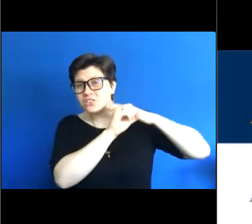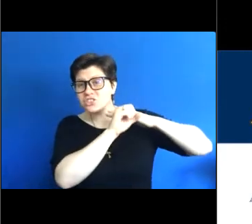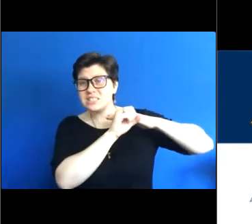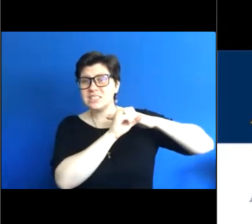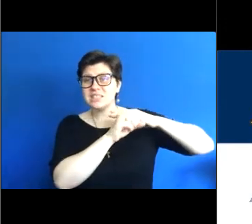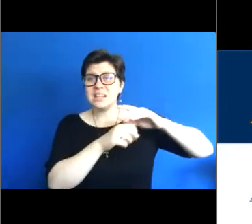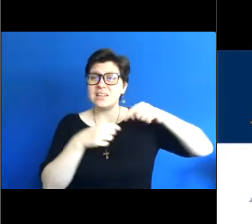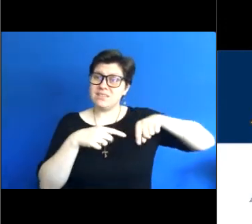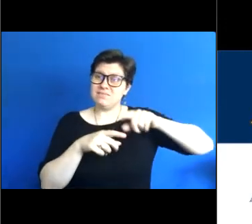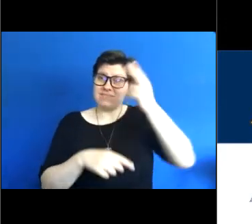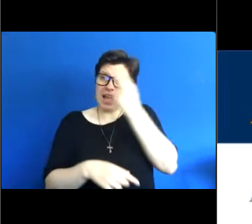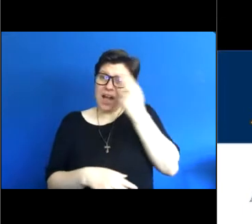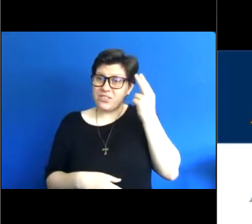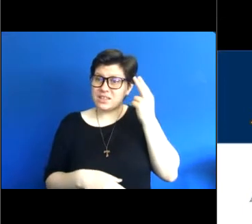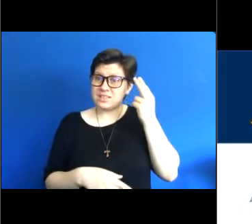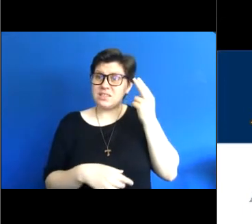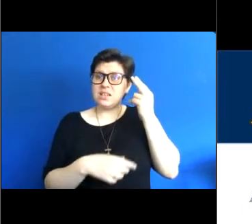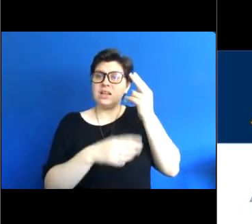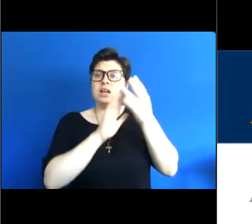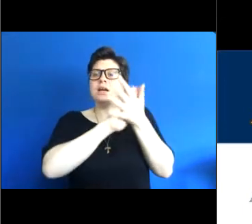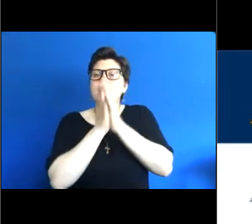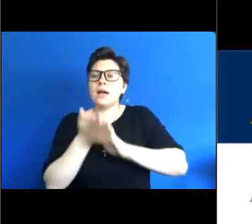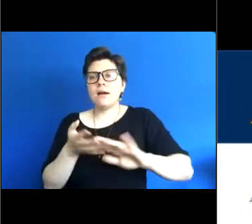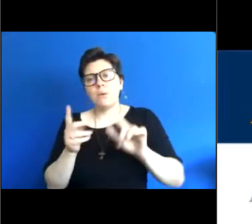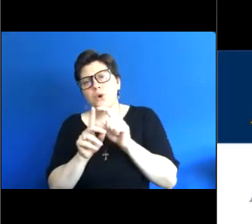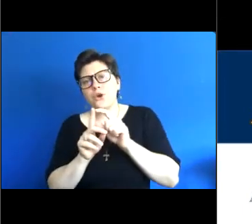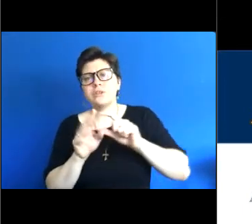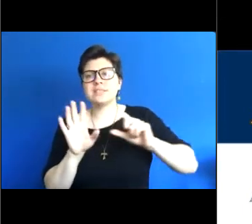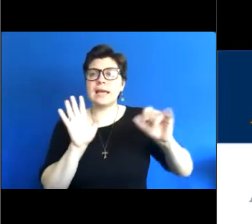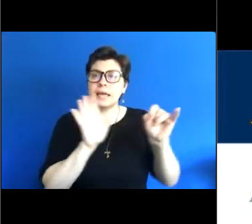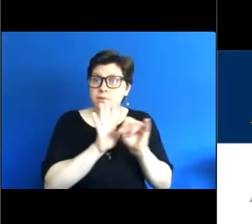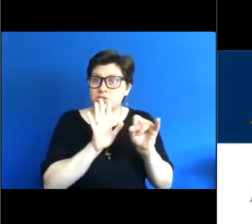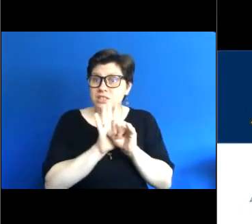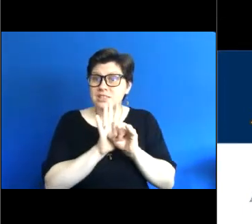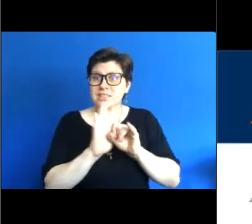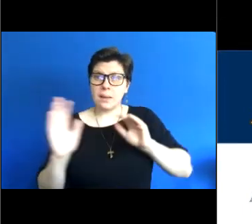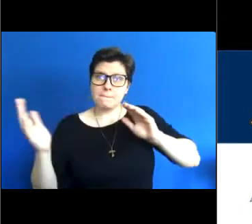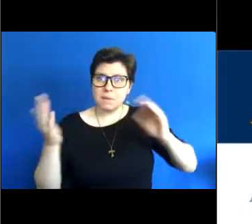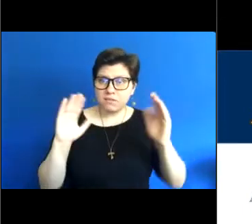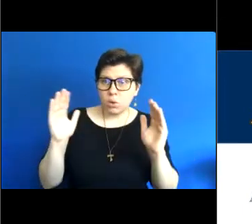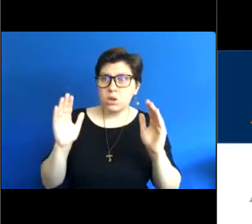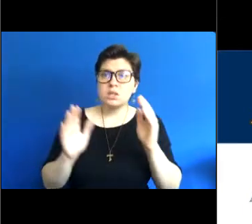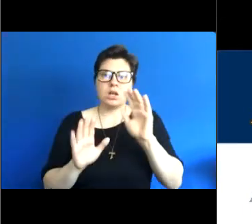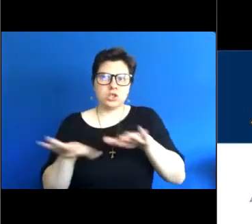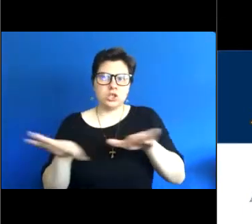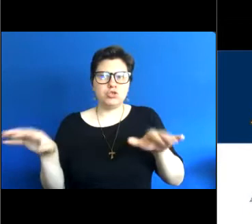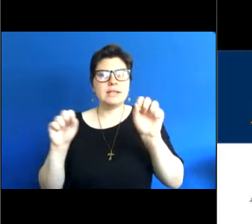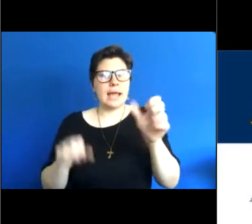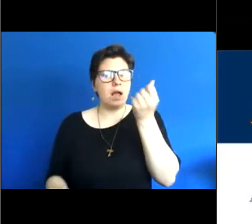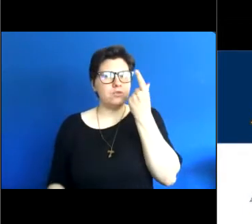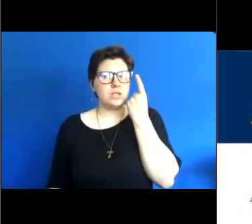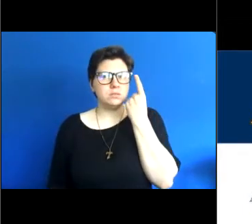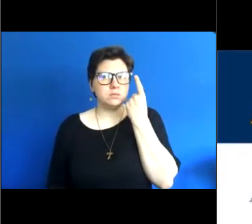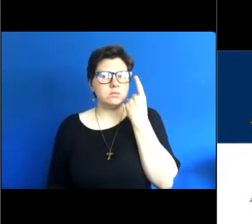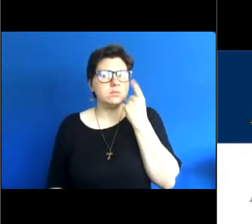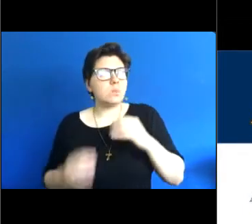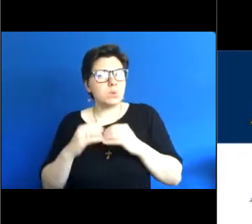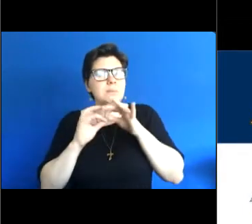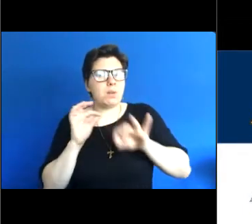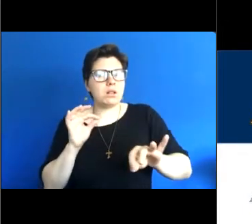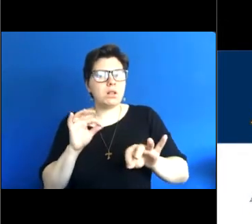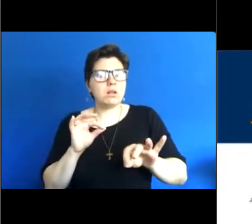Catholics into words, into images, into metaphors that our children can understand in a more simplified way,